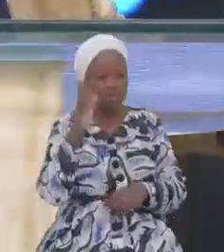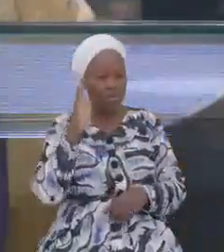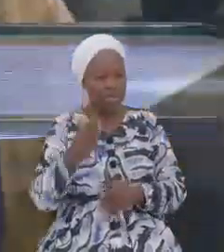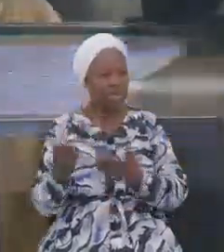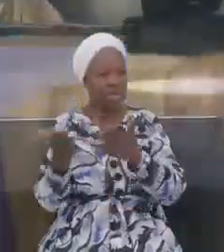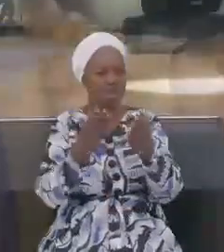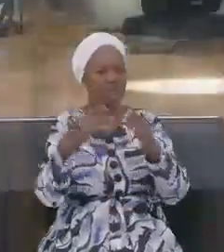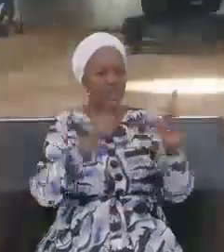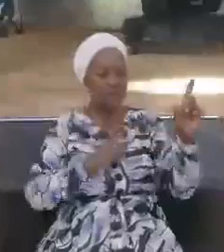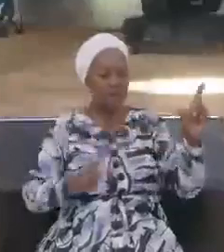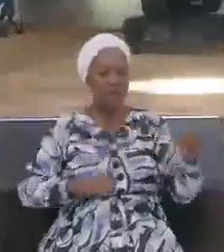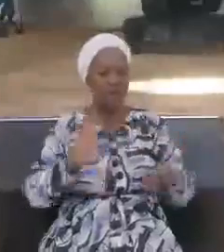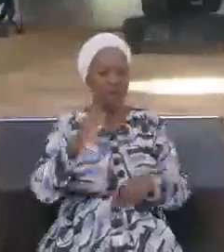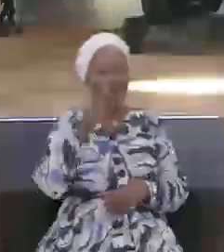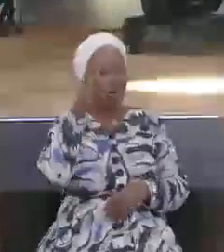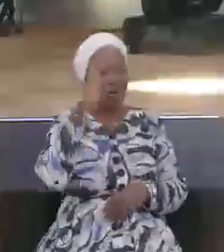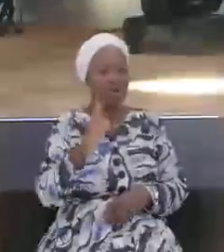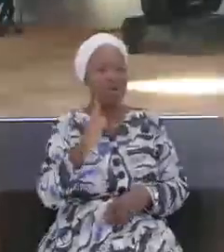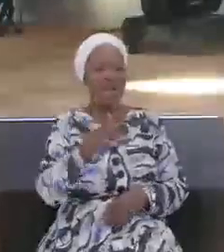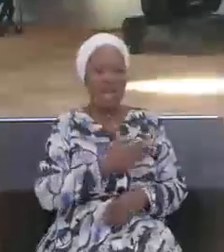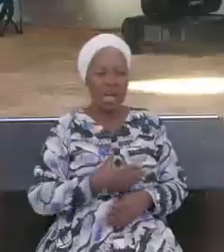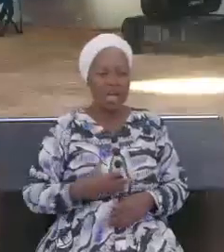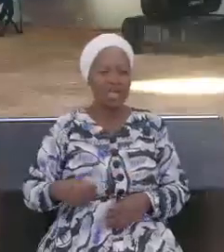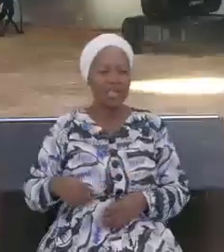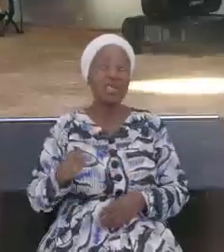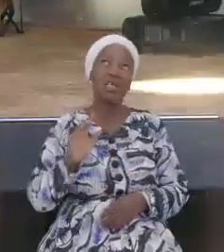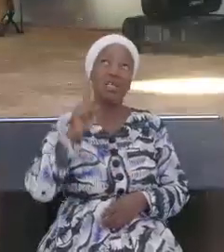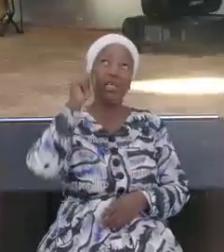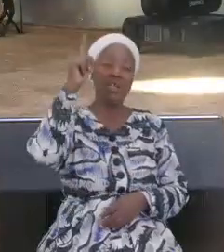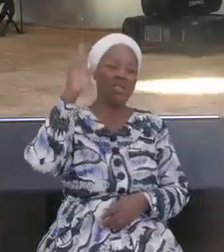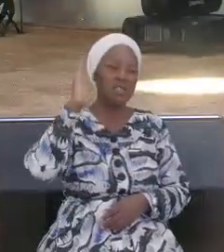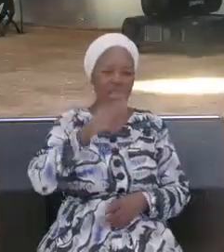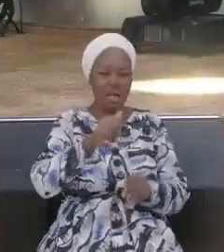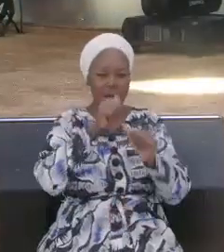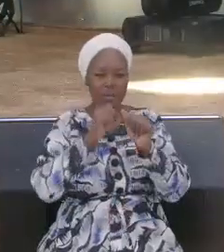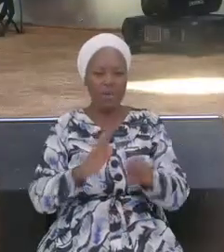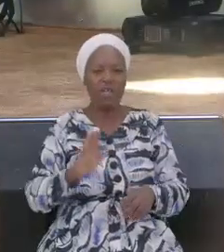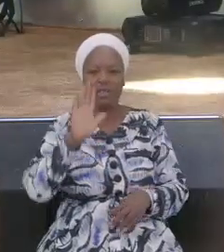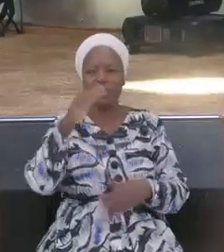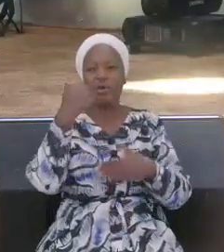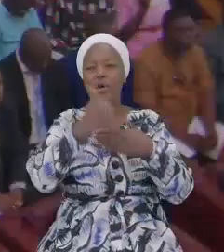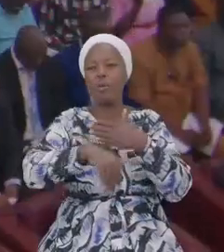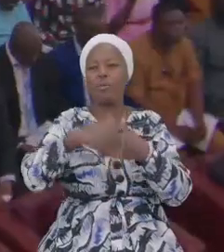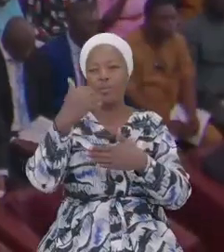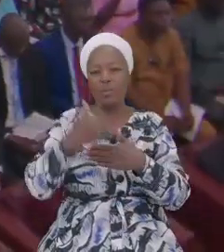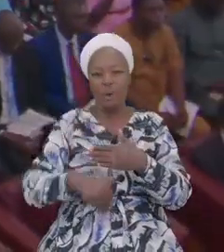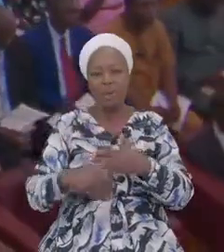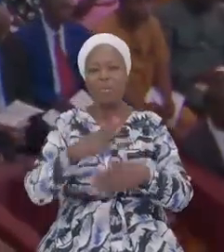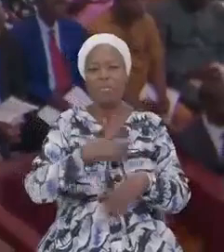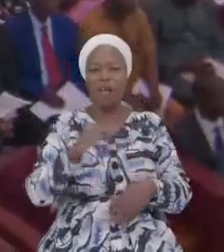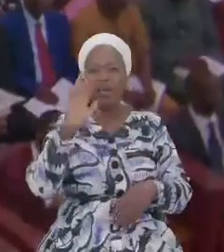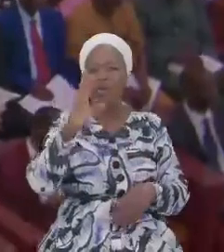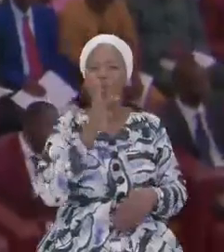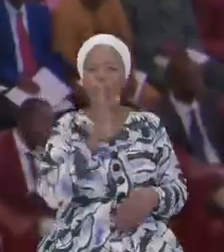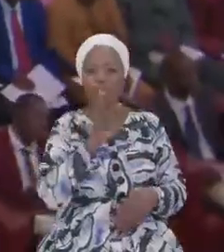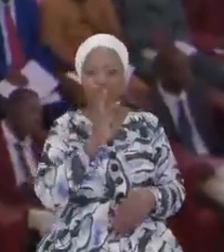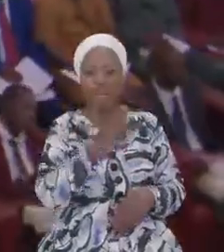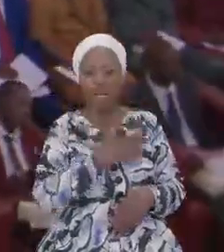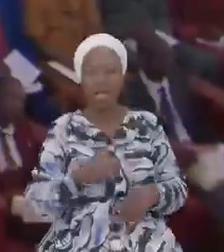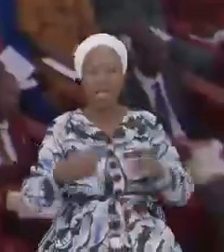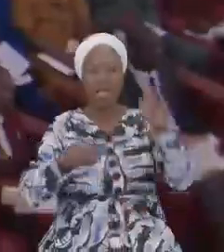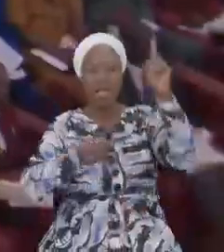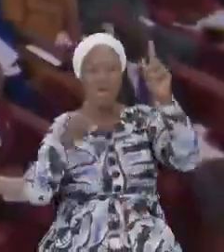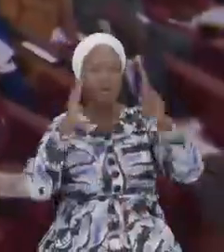serve the Lord your God, and he shall bless thy bread and thy water, and I will